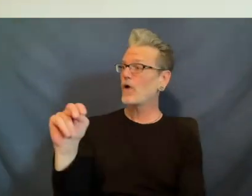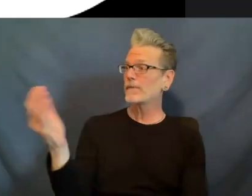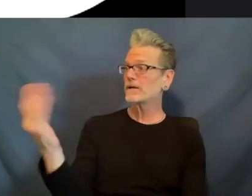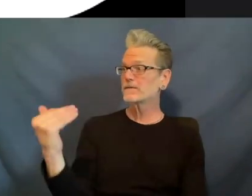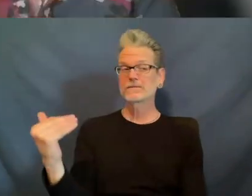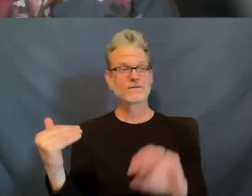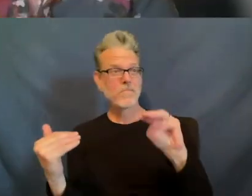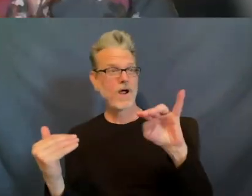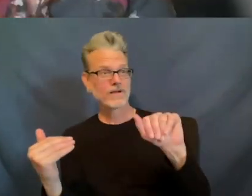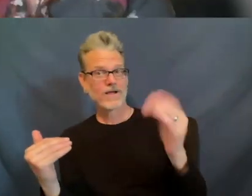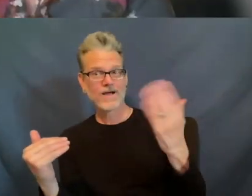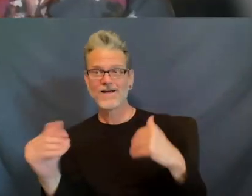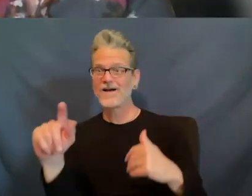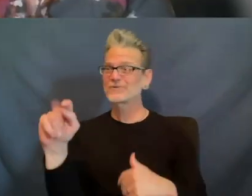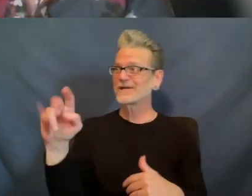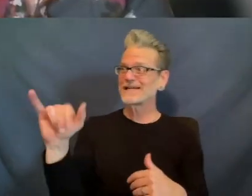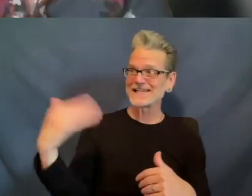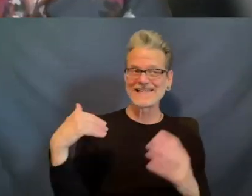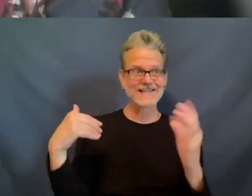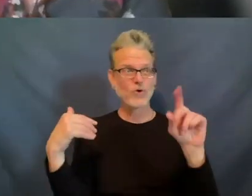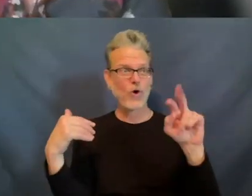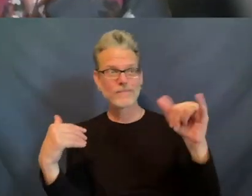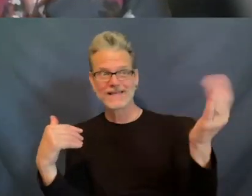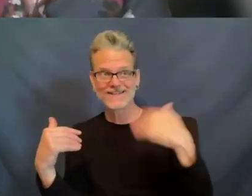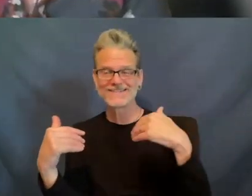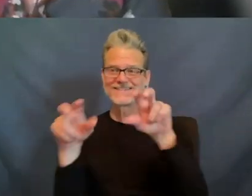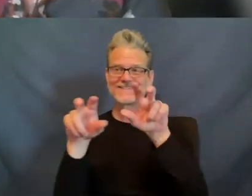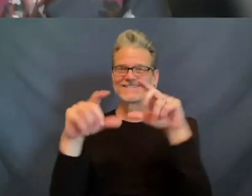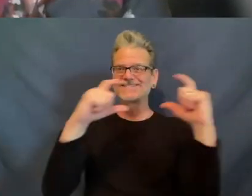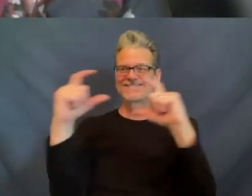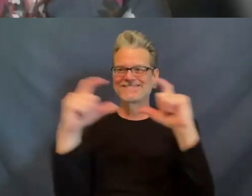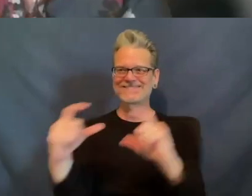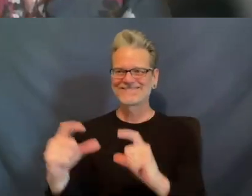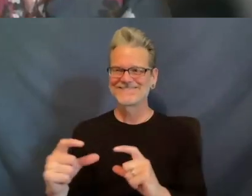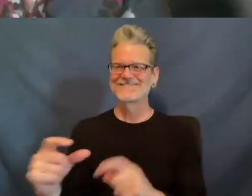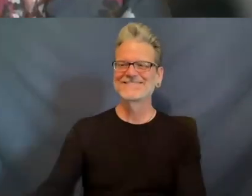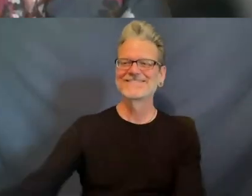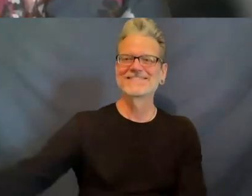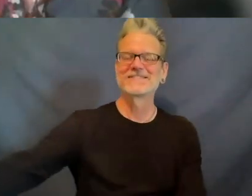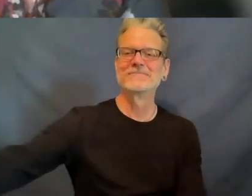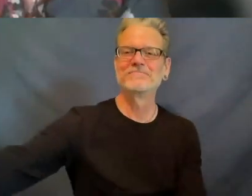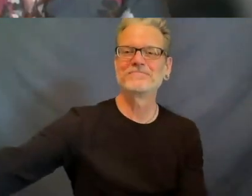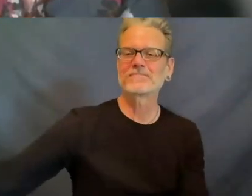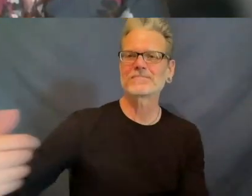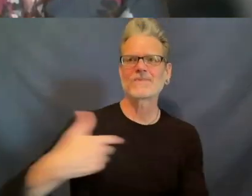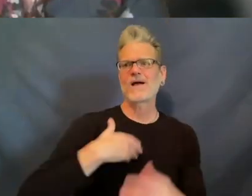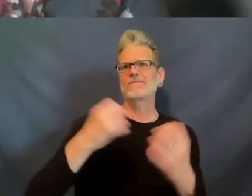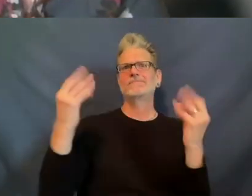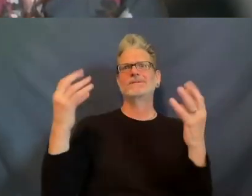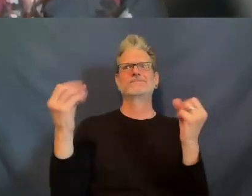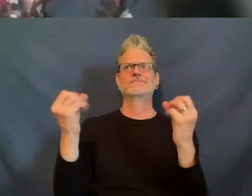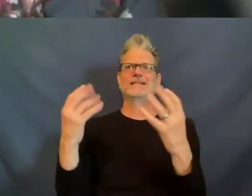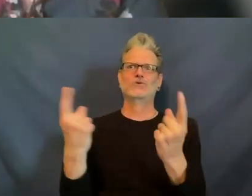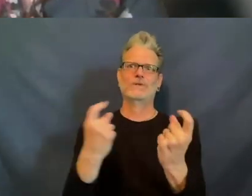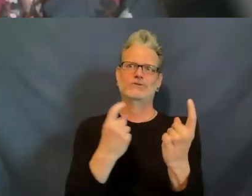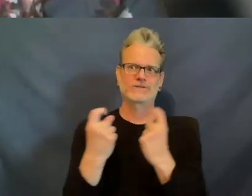Monica, Trinity, and Darby onto the screen. And we have been getting an amazing amount of questions.